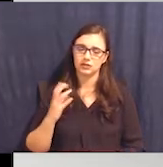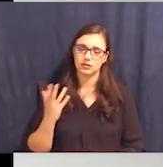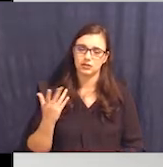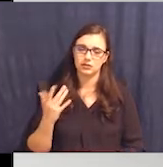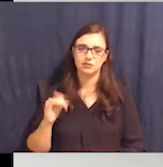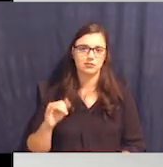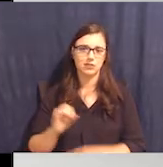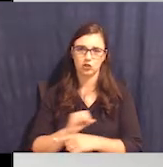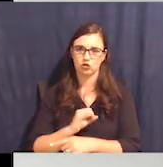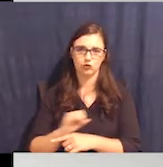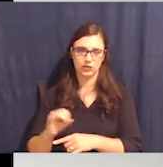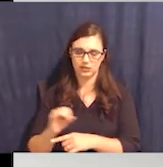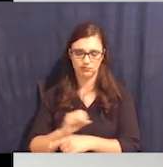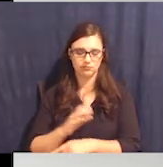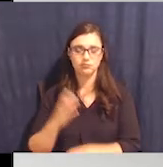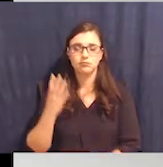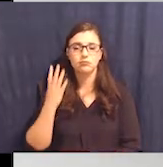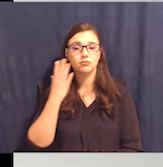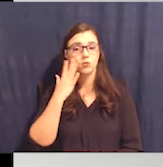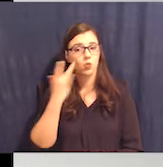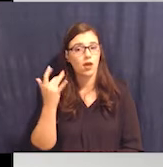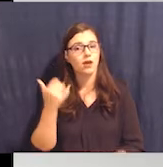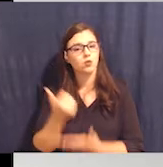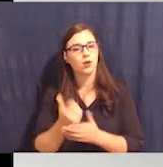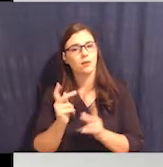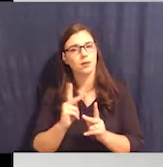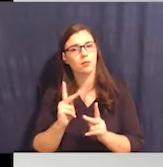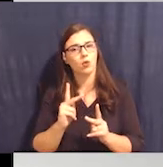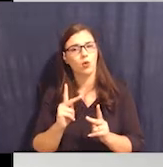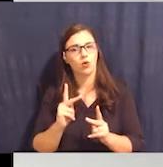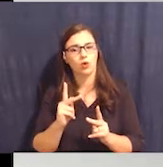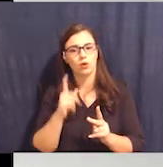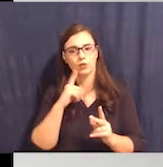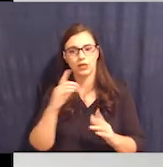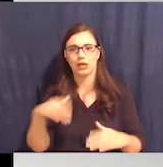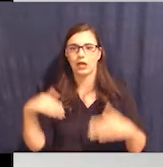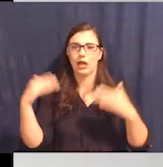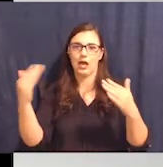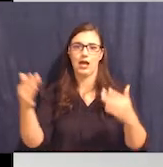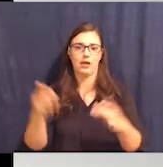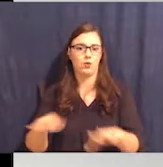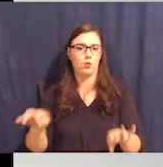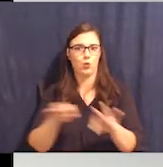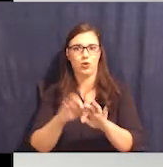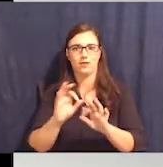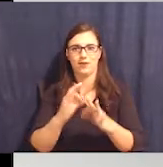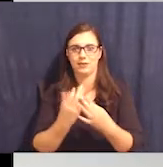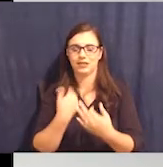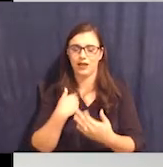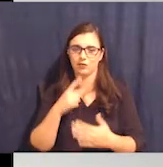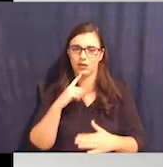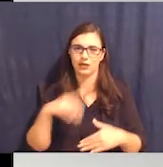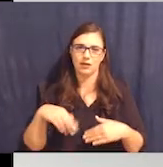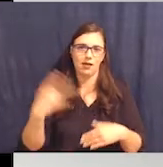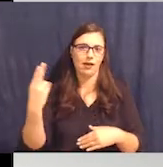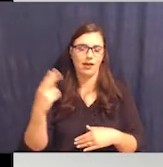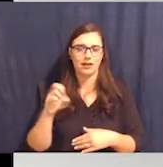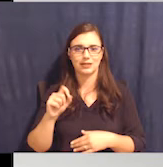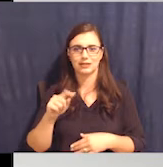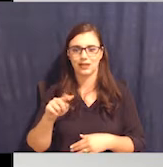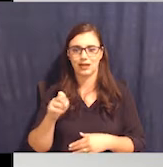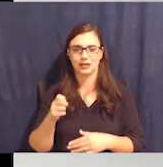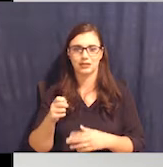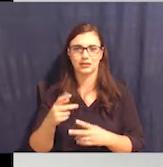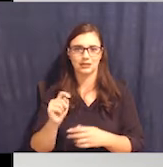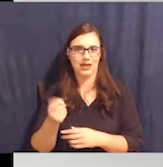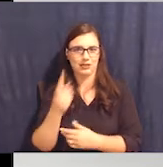insurance industry to help those high net worth families that would have a very high estate tax